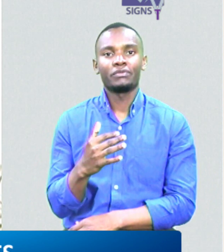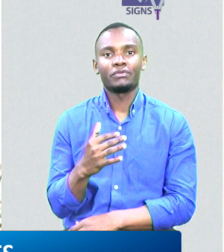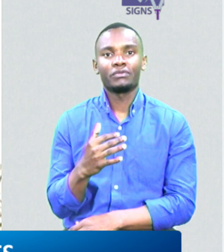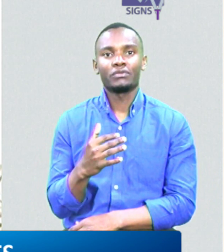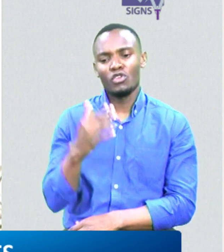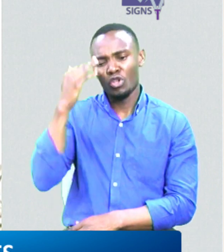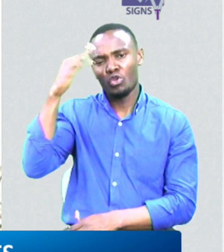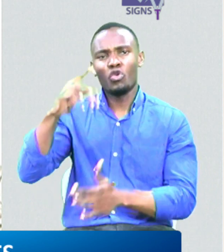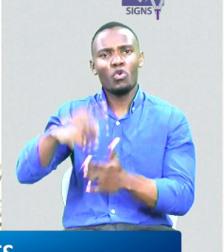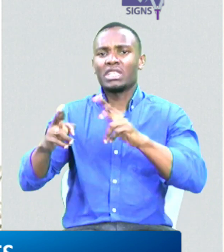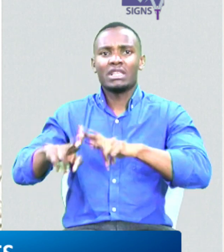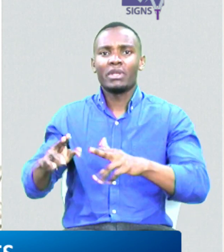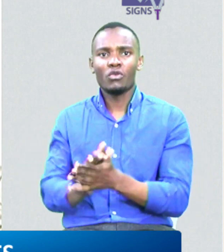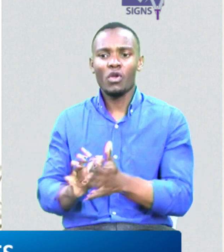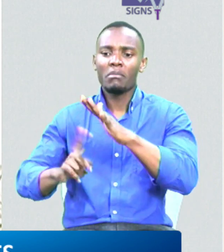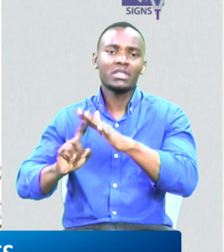to beat the traffic.